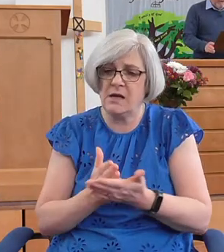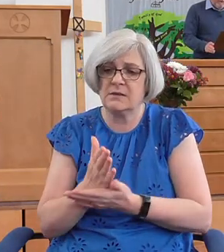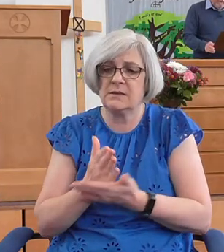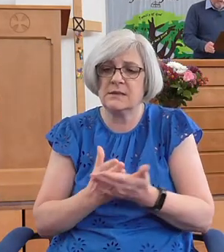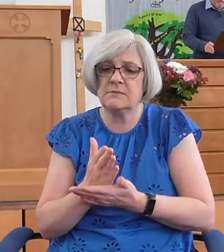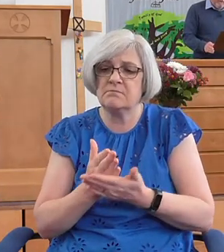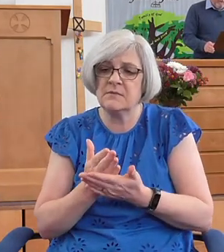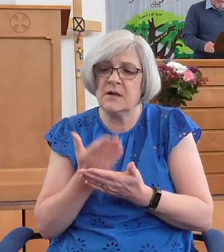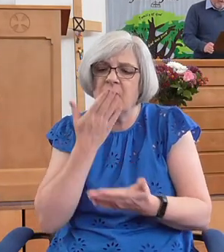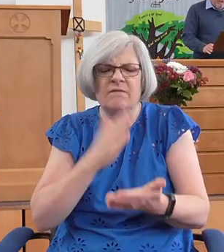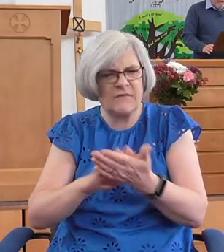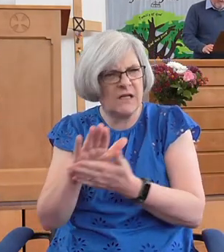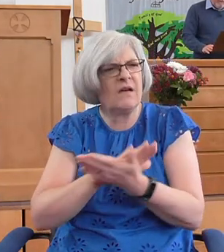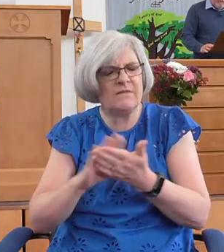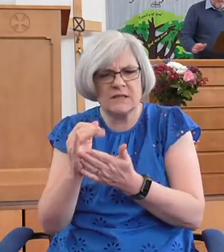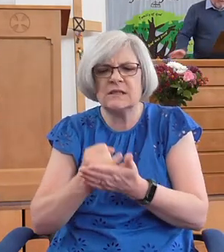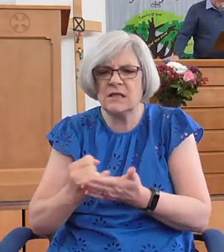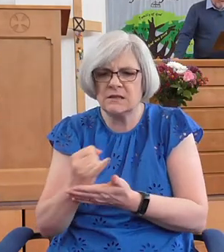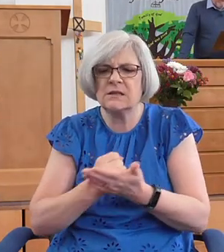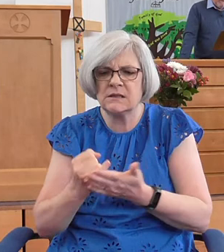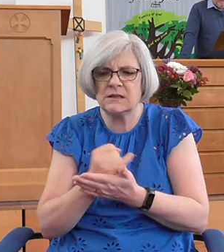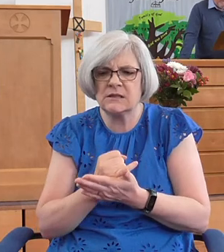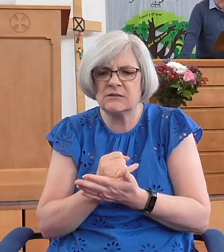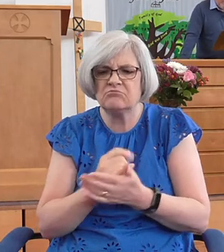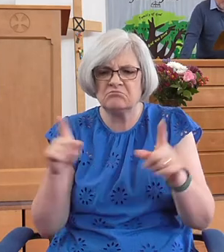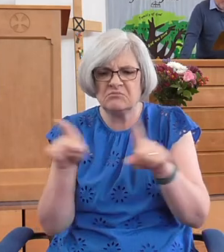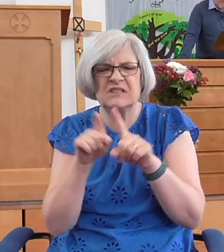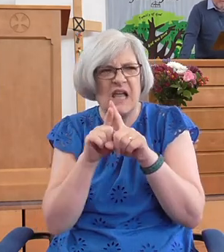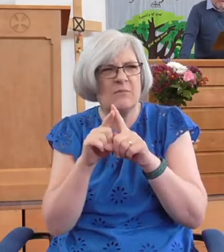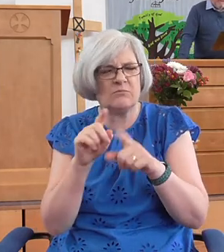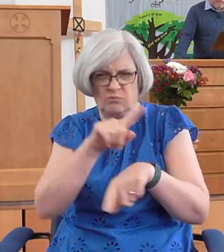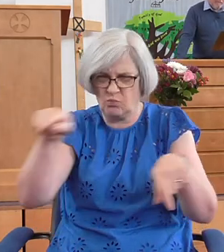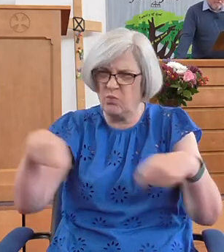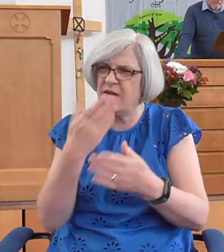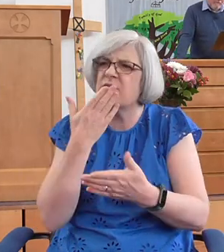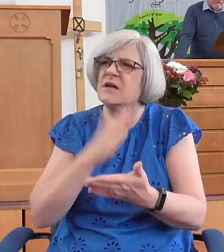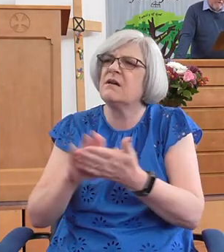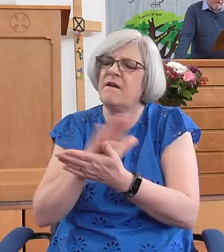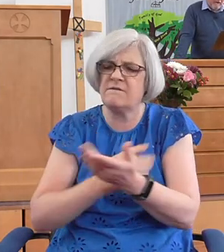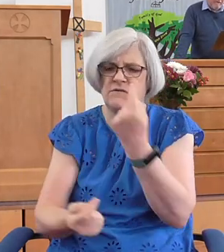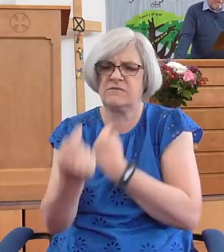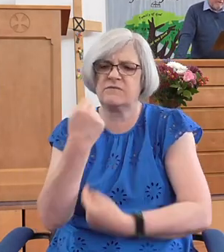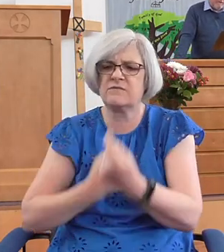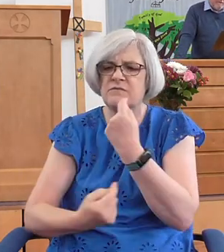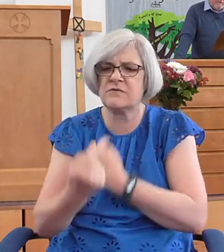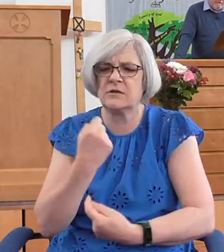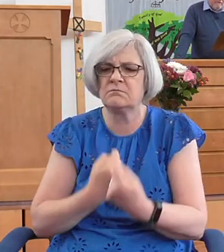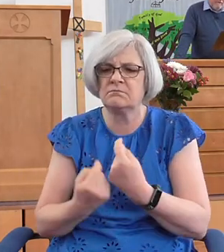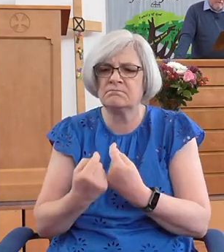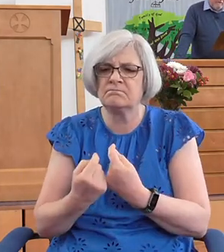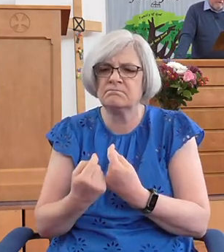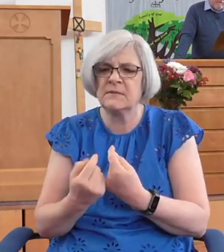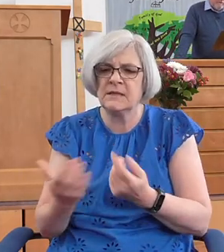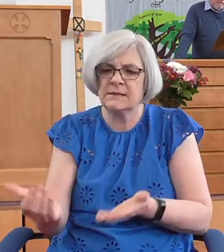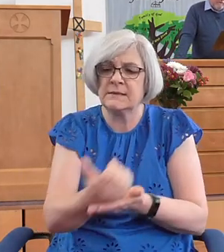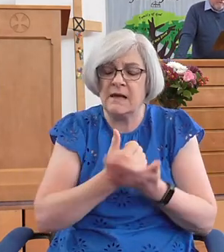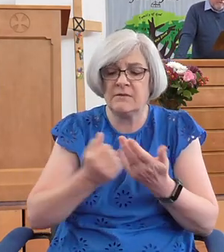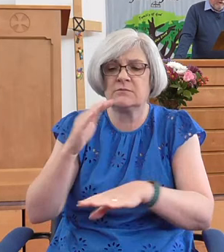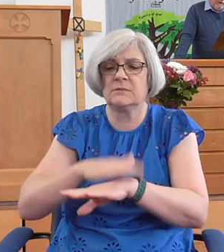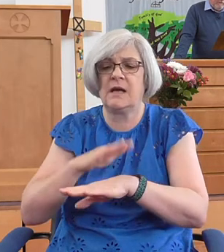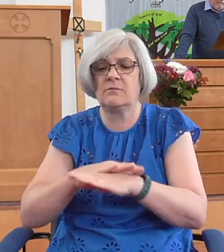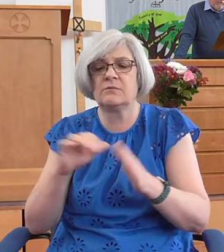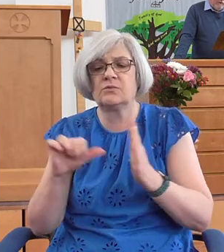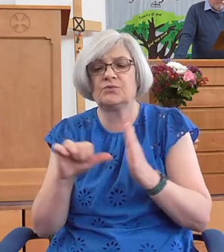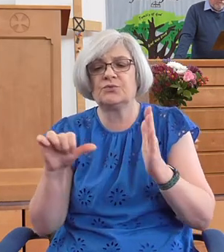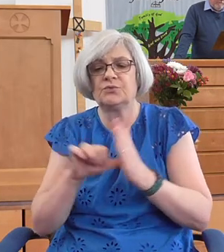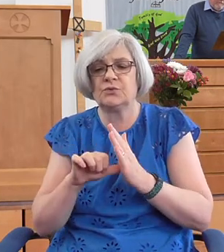bread, and forgive us our sins as we forgive those who sin against us. Save us from the